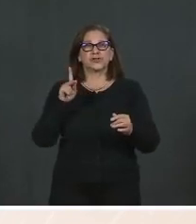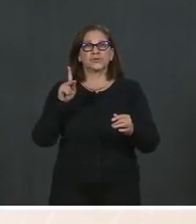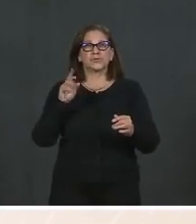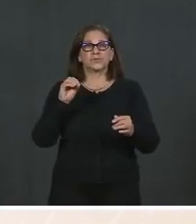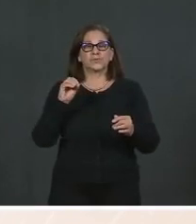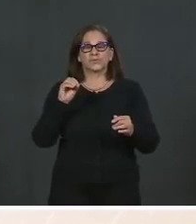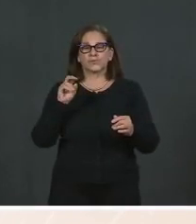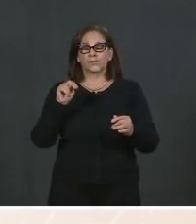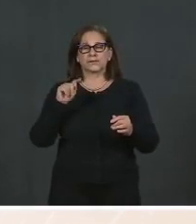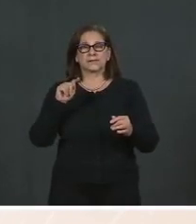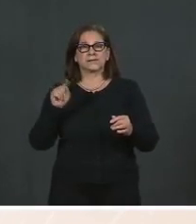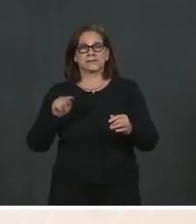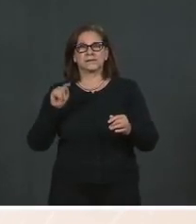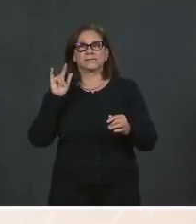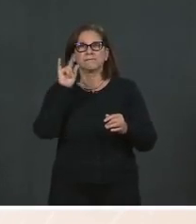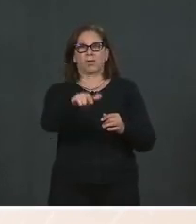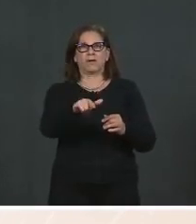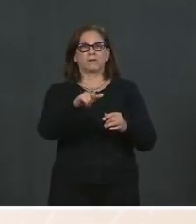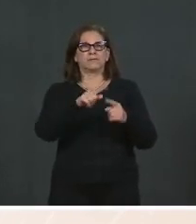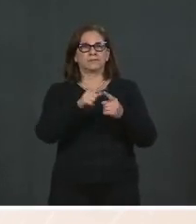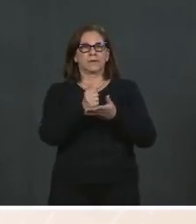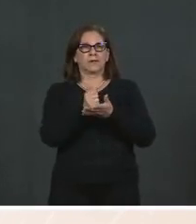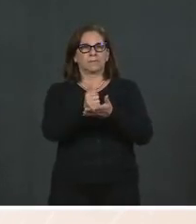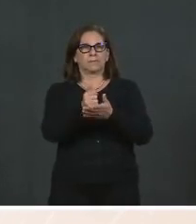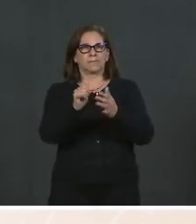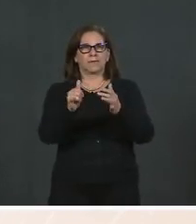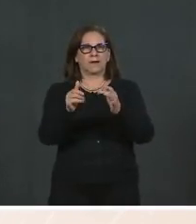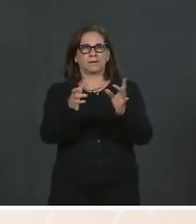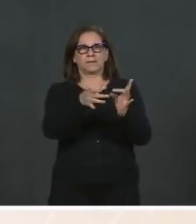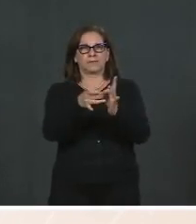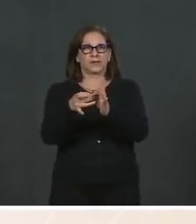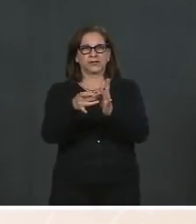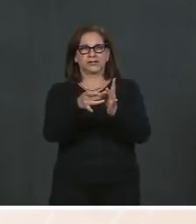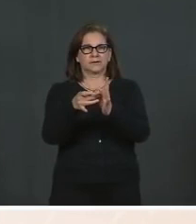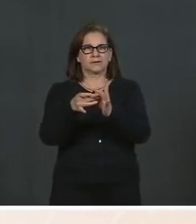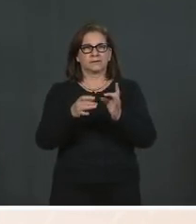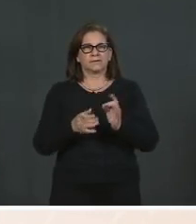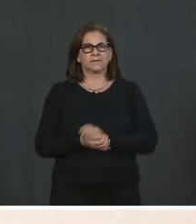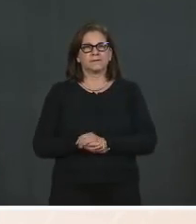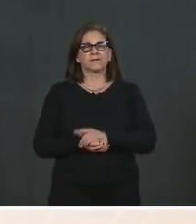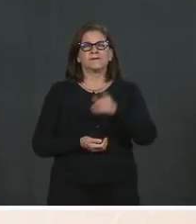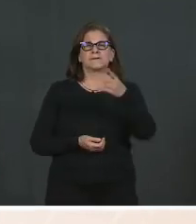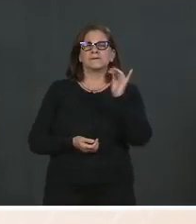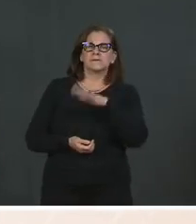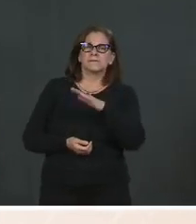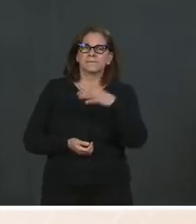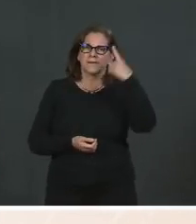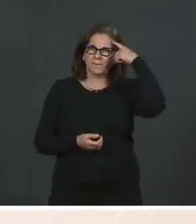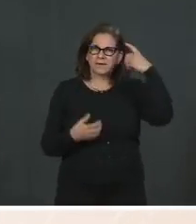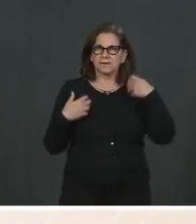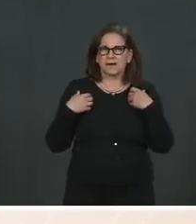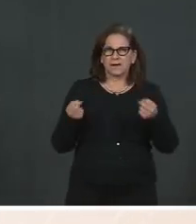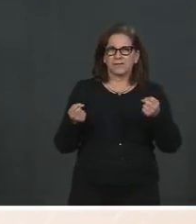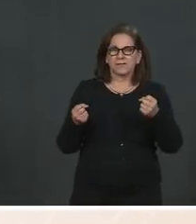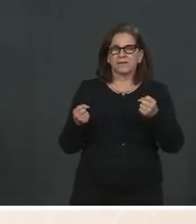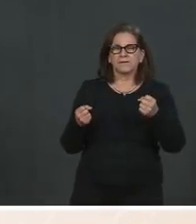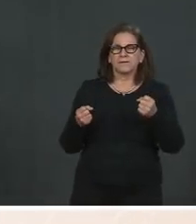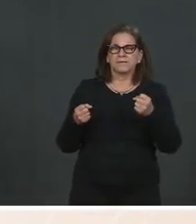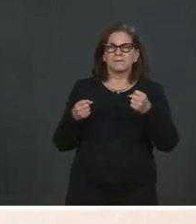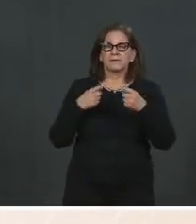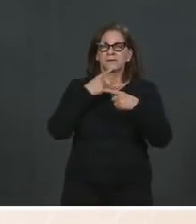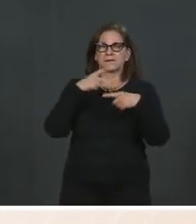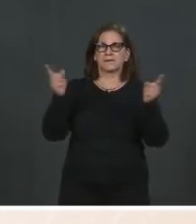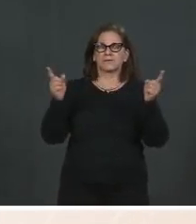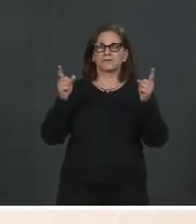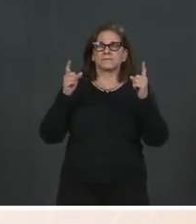the President's health, he last released a comprehensive health report in 2019 during the campaign. Mm-hmm. Can we expect him to make a trip to Walter